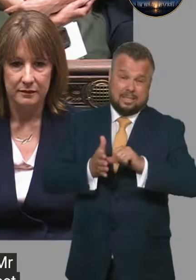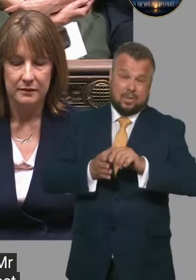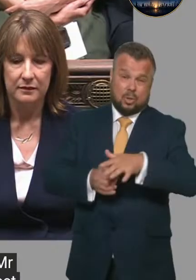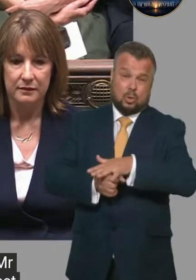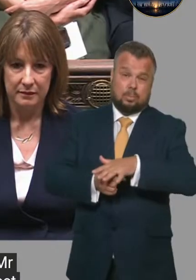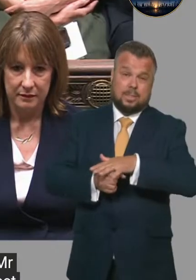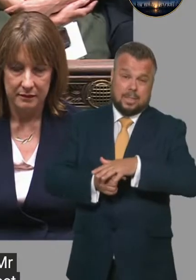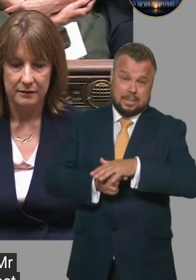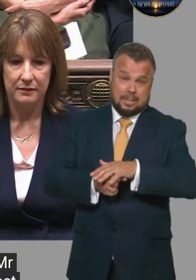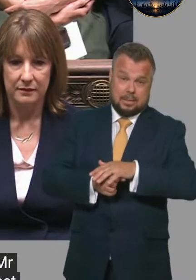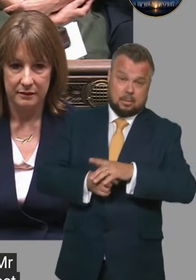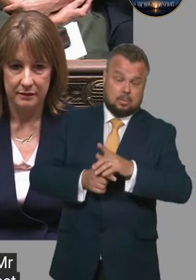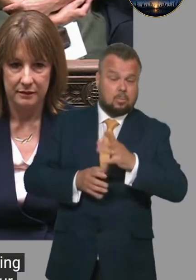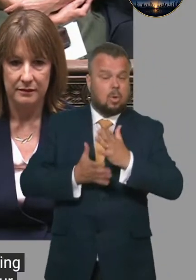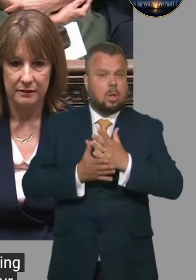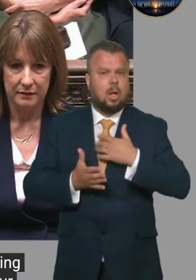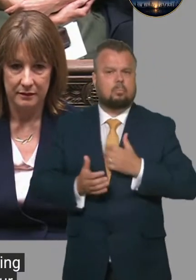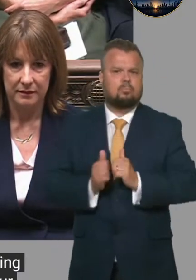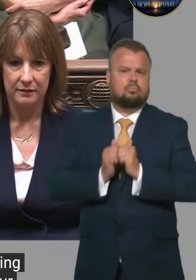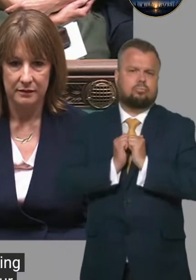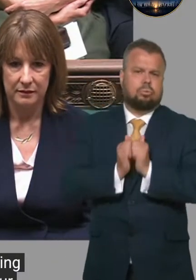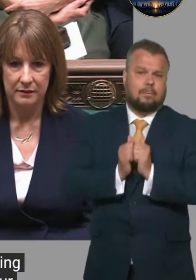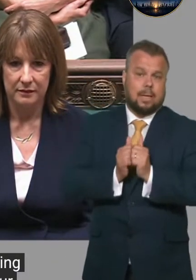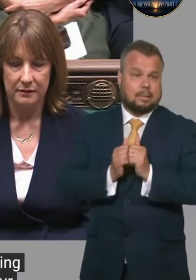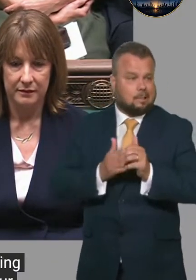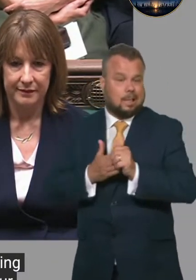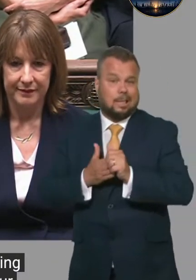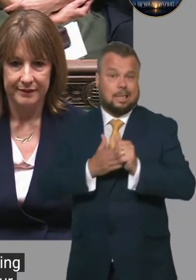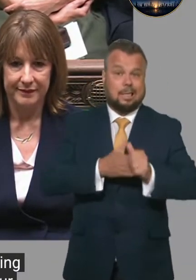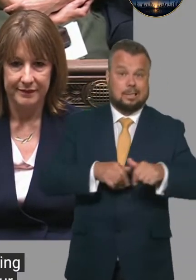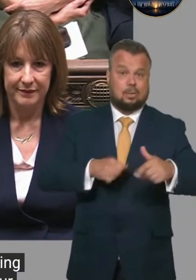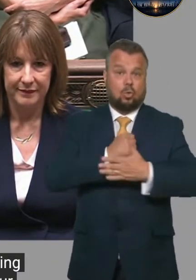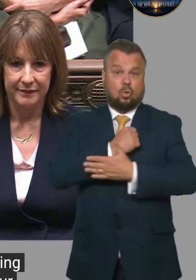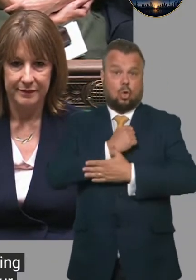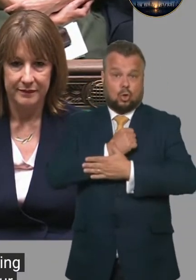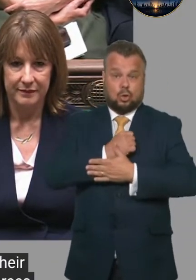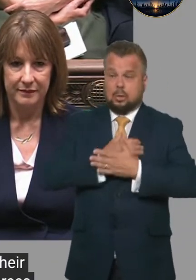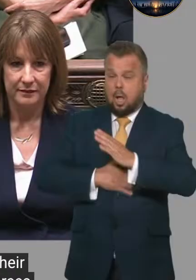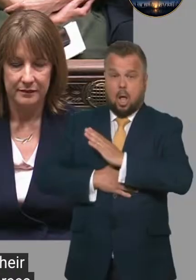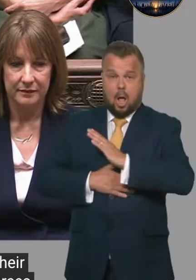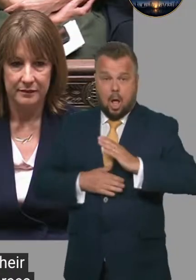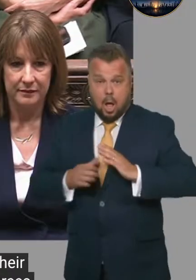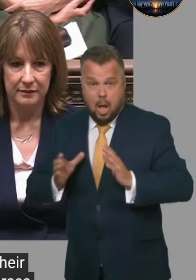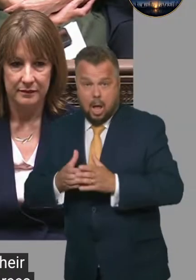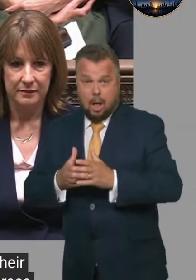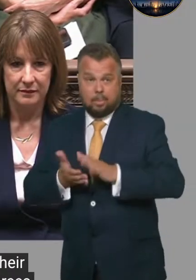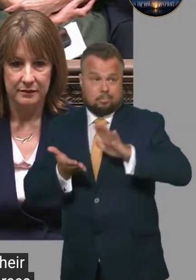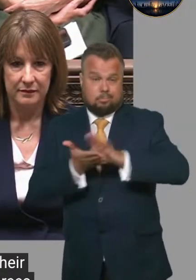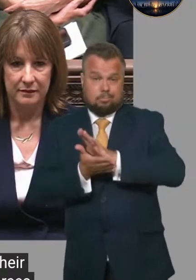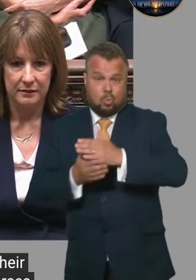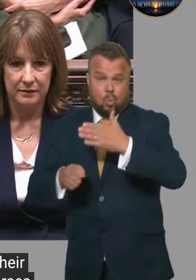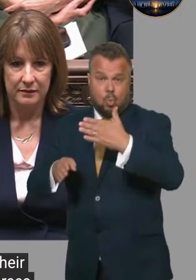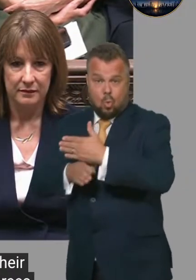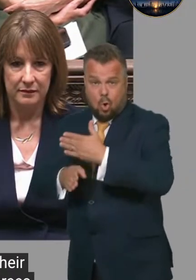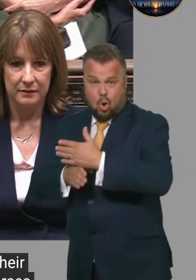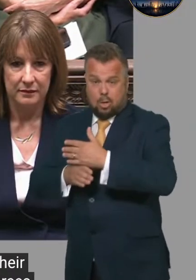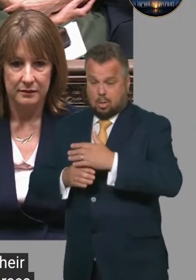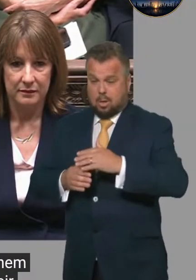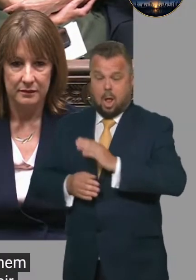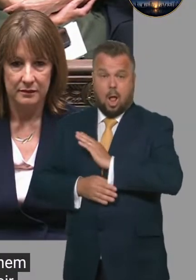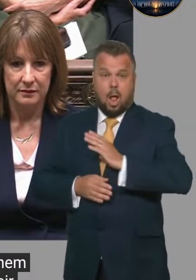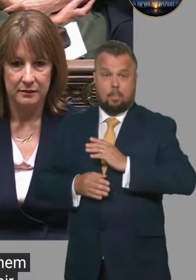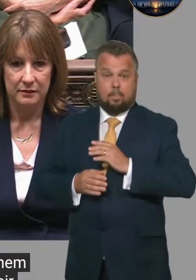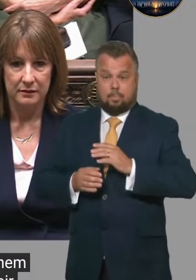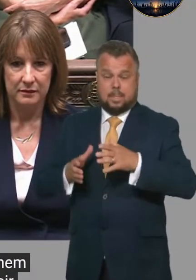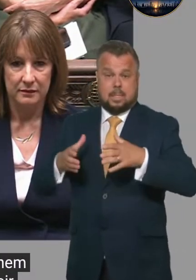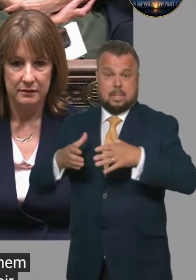their courage and sacrifice to protect our way of life. Mr. Speaker, this morning I had meetings with ministerial colleagues and others.